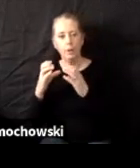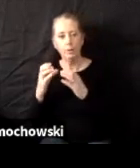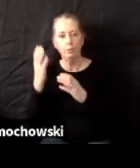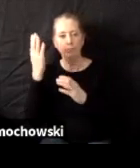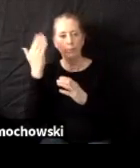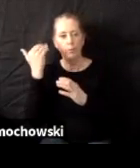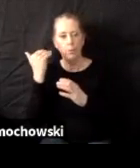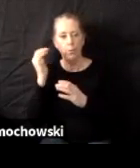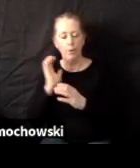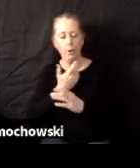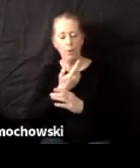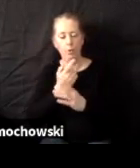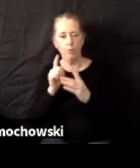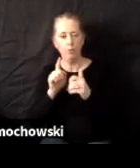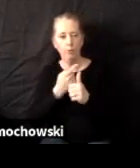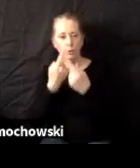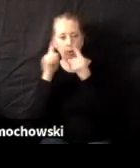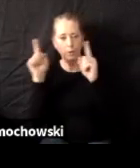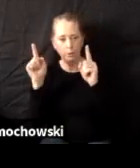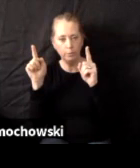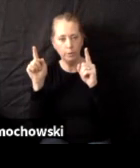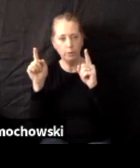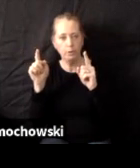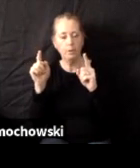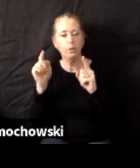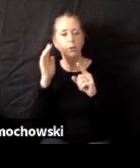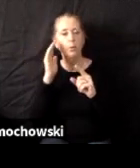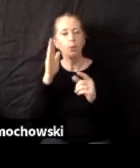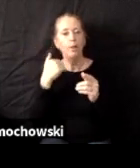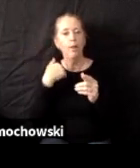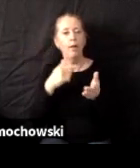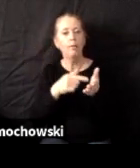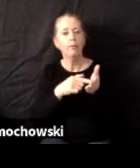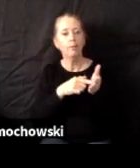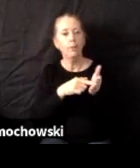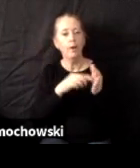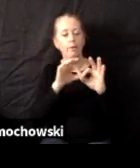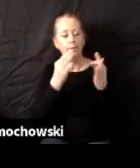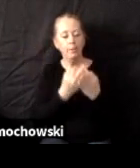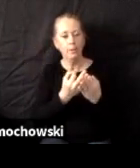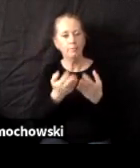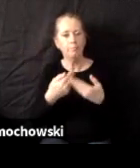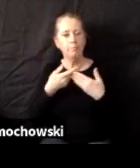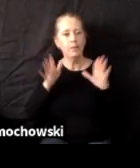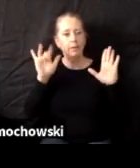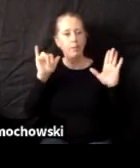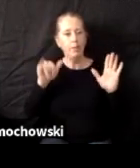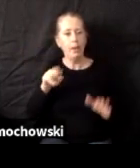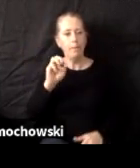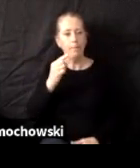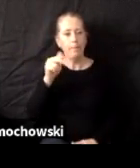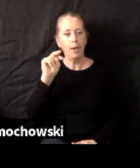announcement that this would require families who have been accepted into a magnet school to essentially give up that magnet